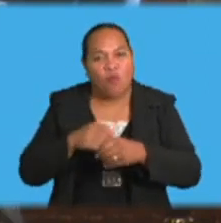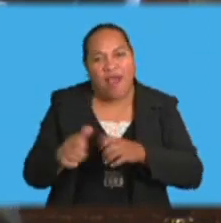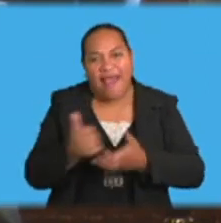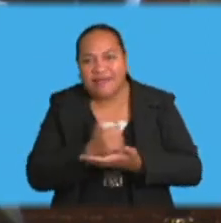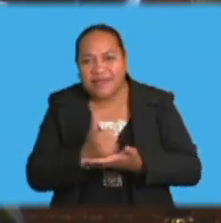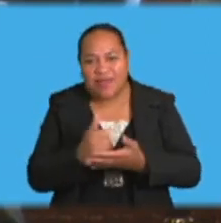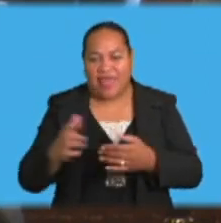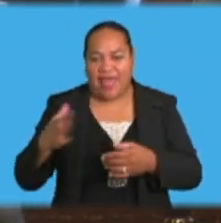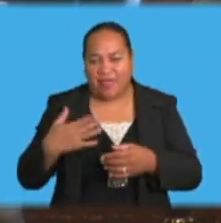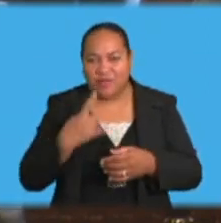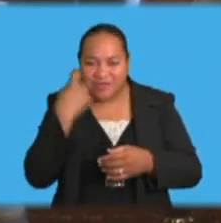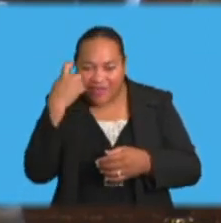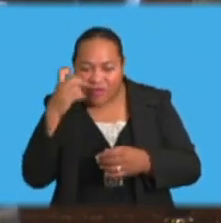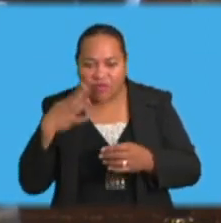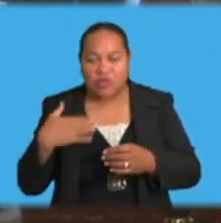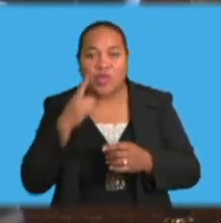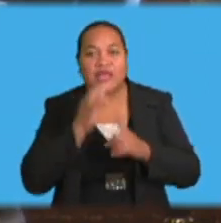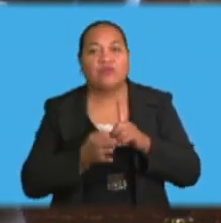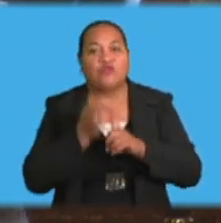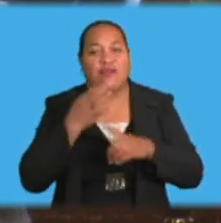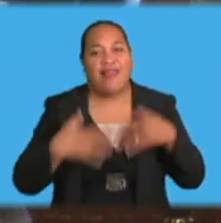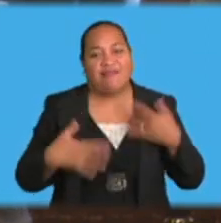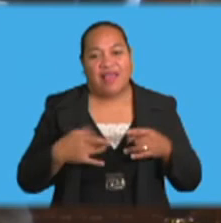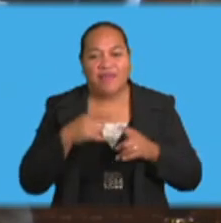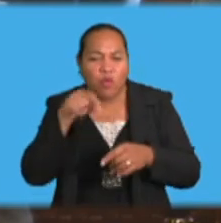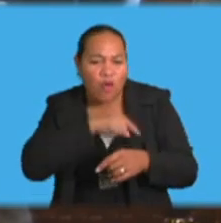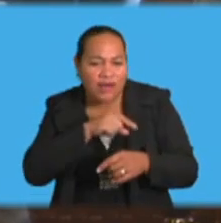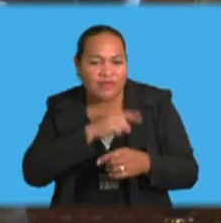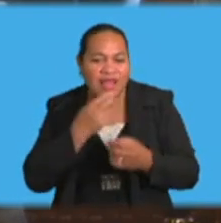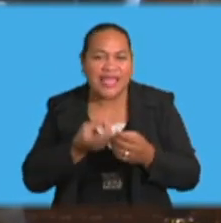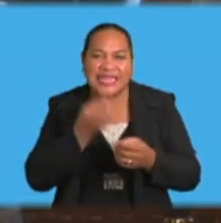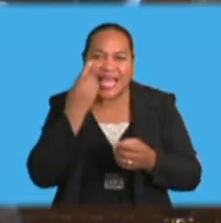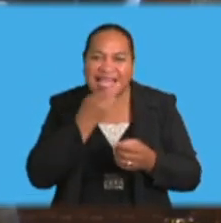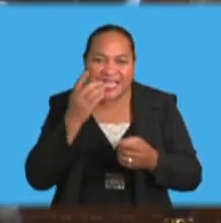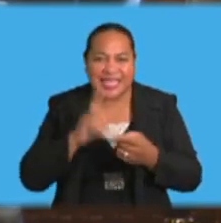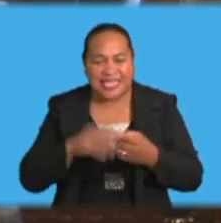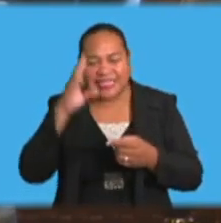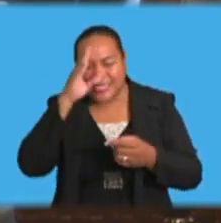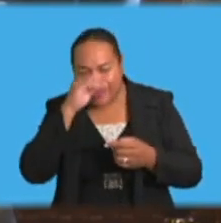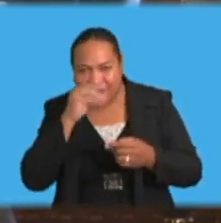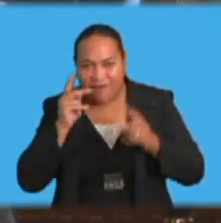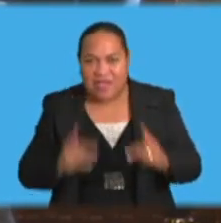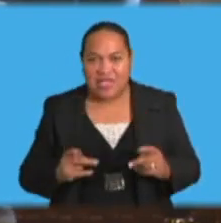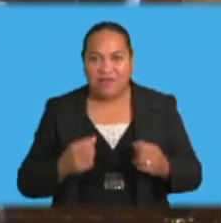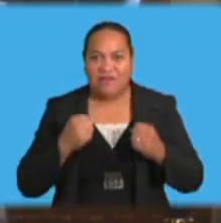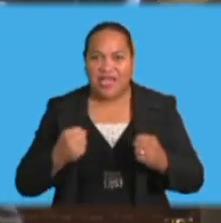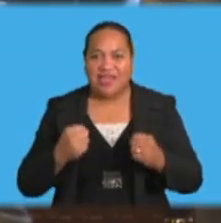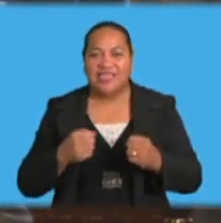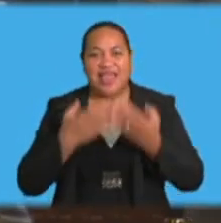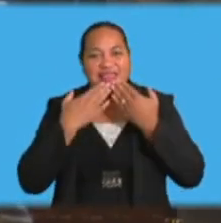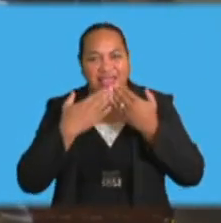in order to improve their lifestyles, the quality of their diet, their sleep, and their physical fitness. I thank you, Madam Speaker.